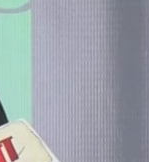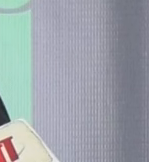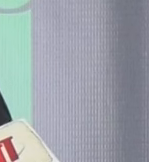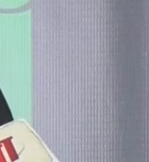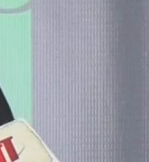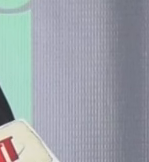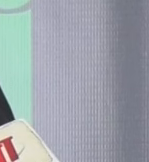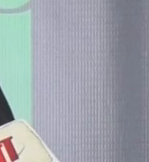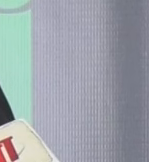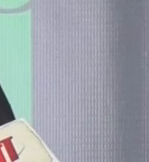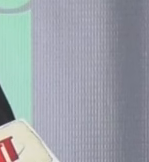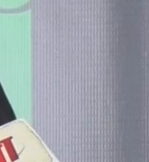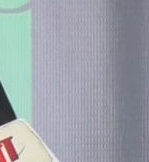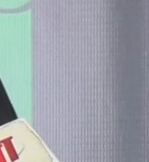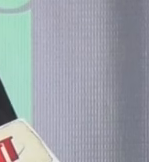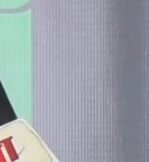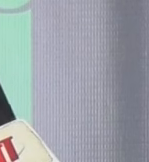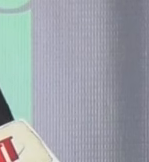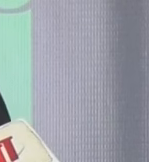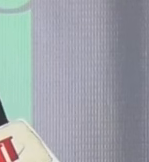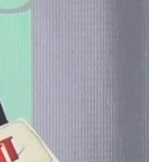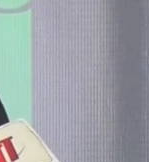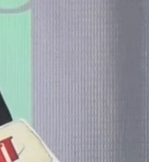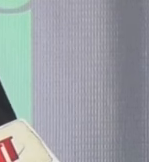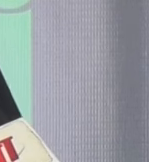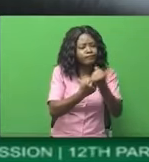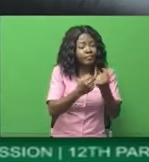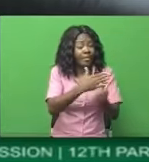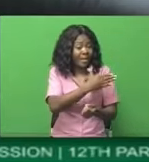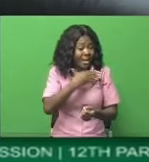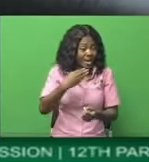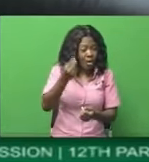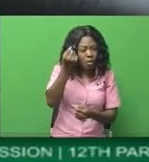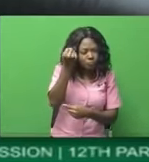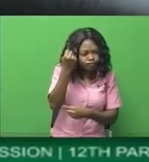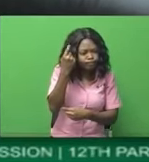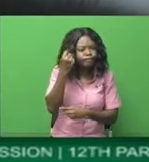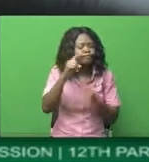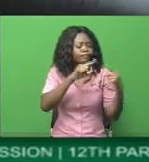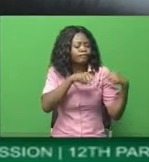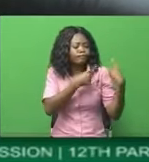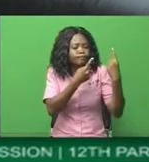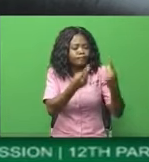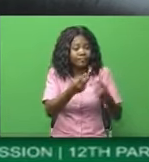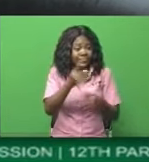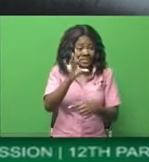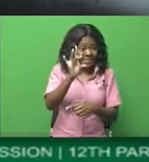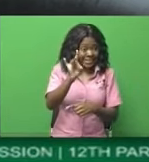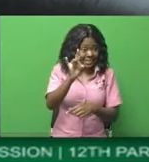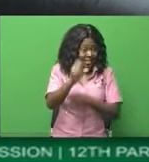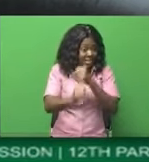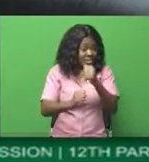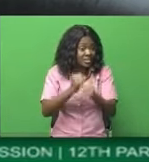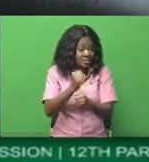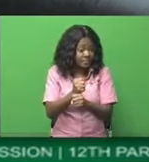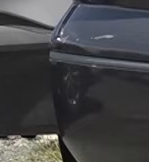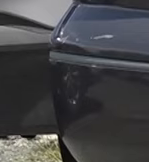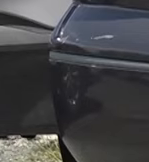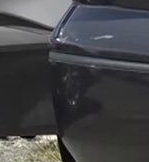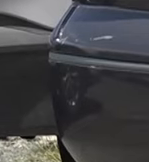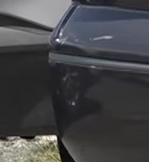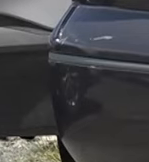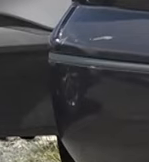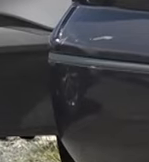say to you, it's a sad fate for those who have signed for the 4%. The finance minister announced that allocations would be made to the